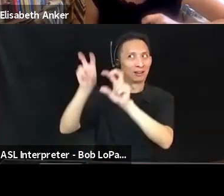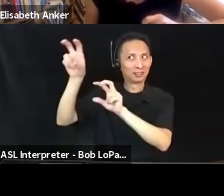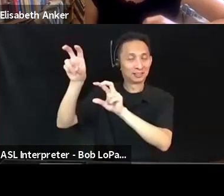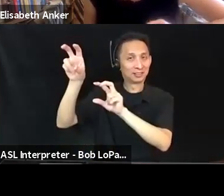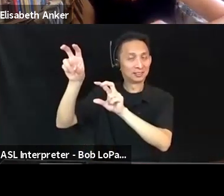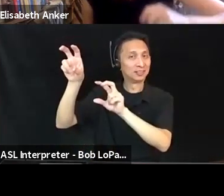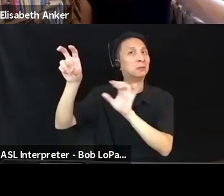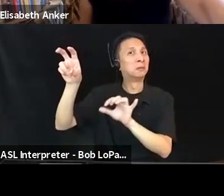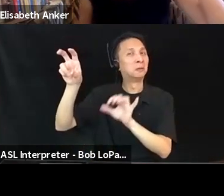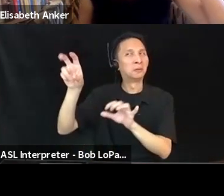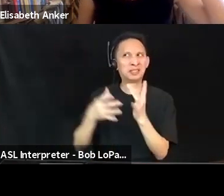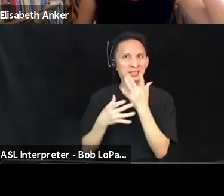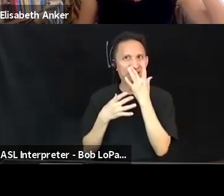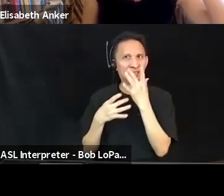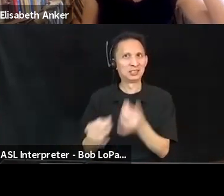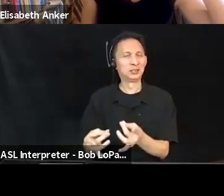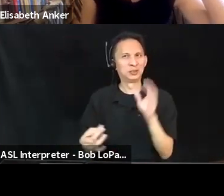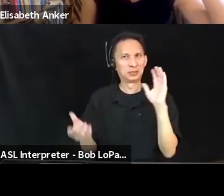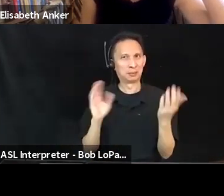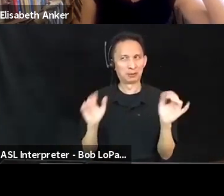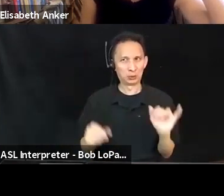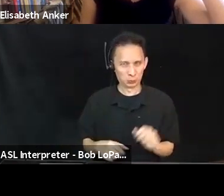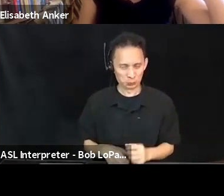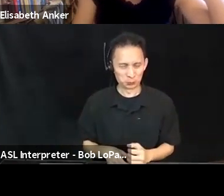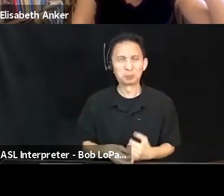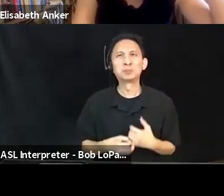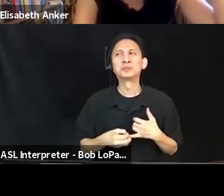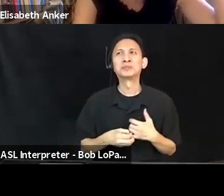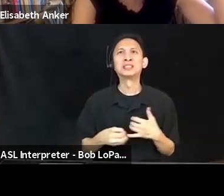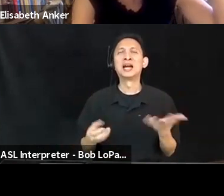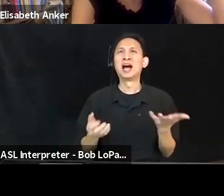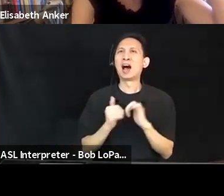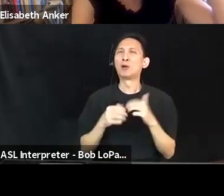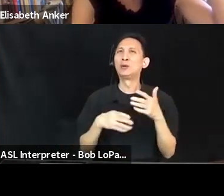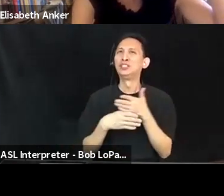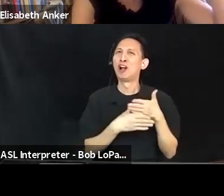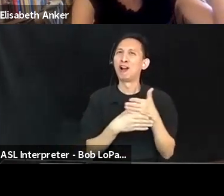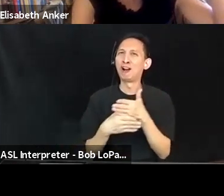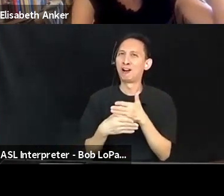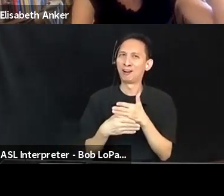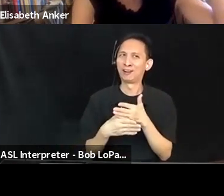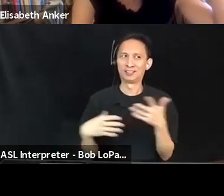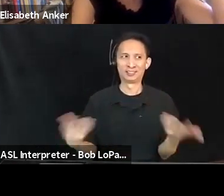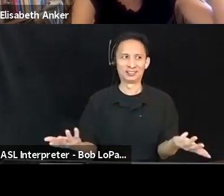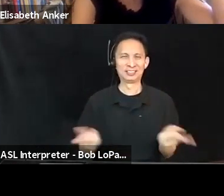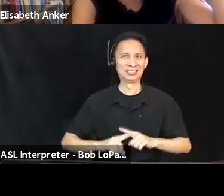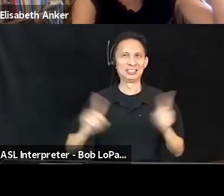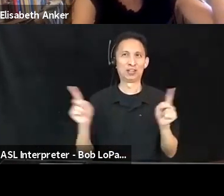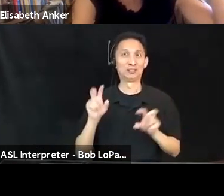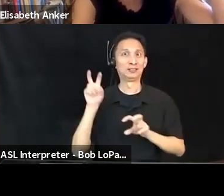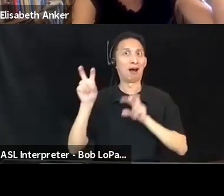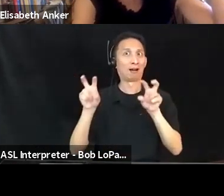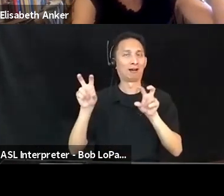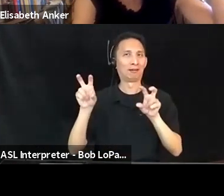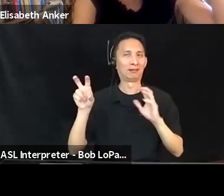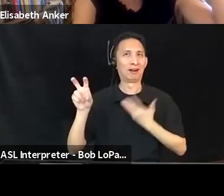sense. So I insist on this concept of a stock. How do we share the earth if indeed we're not